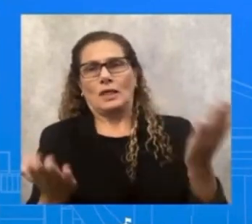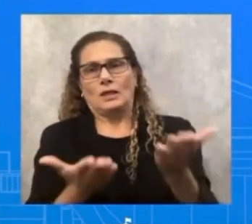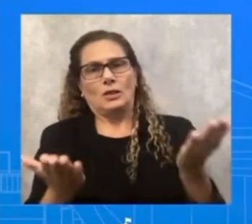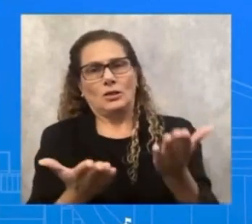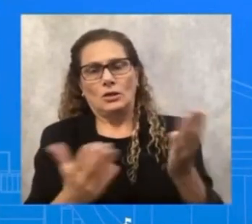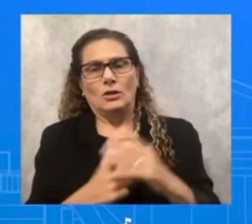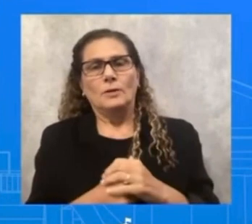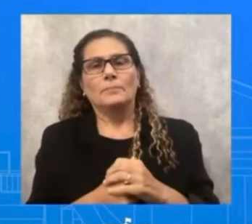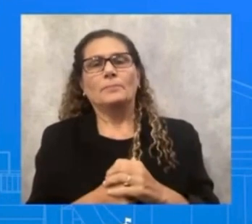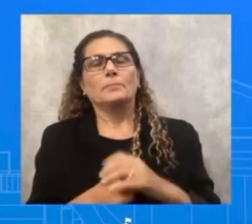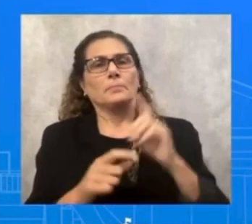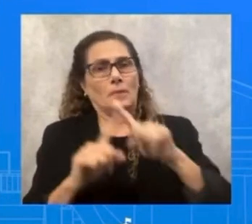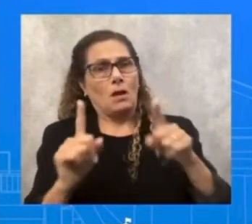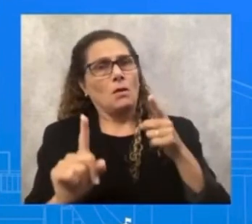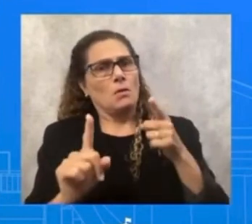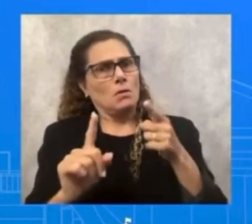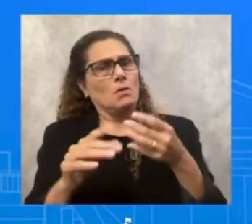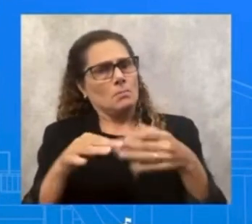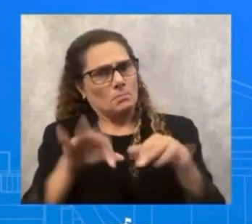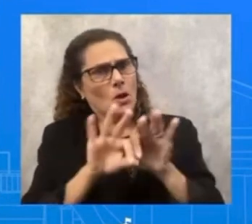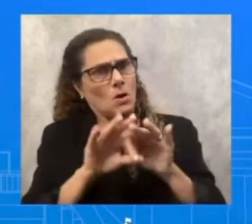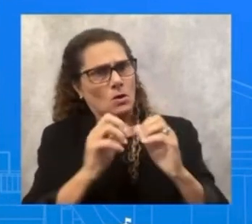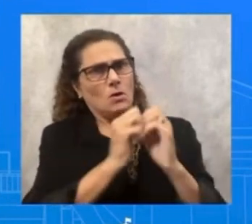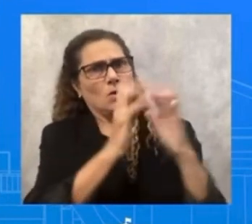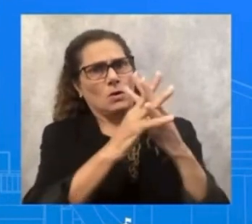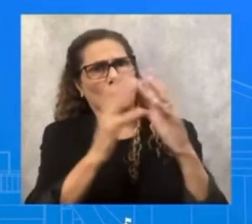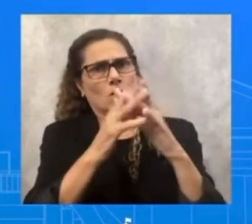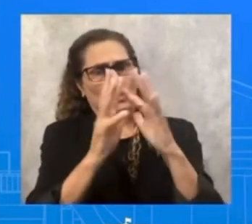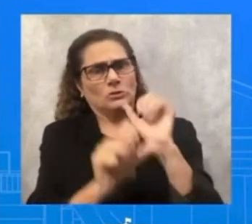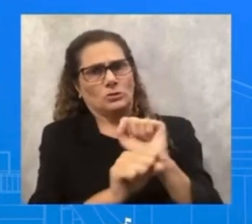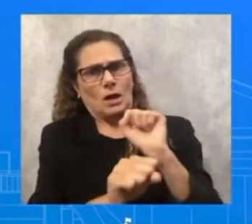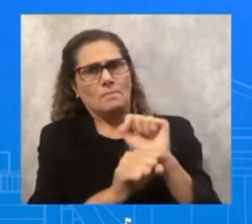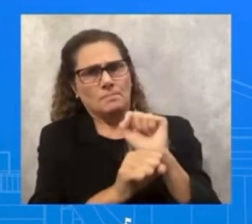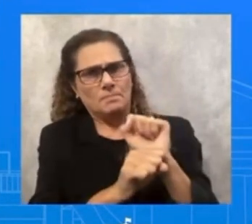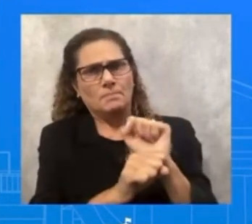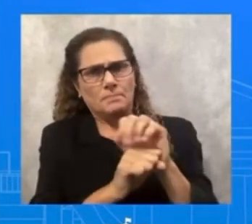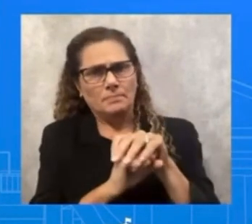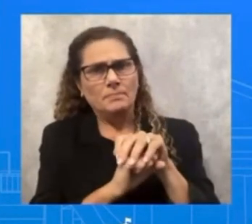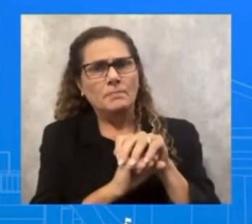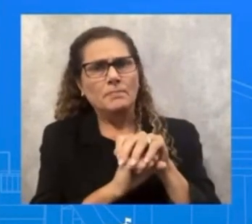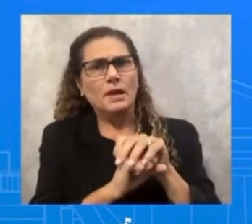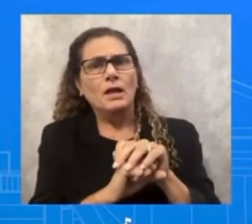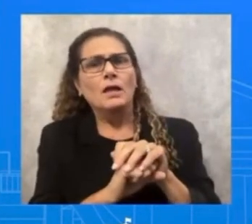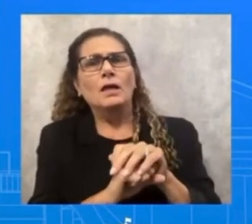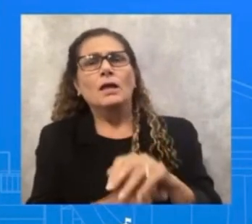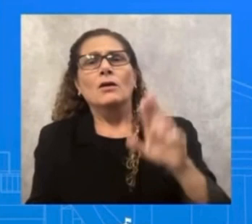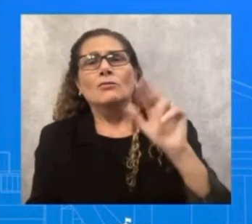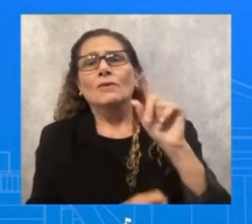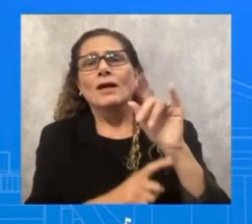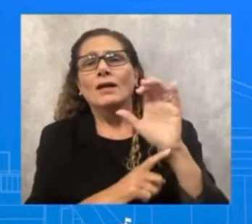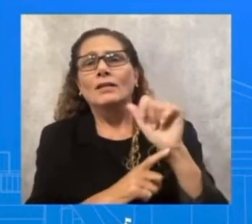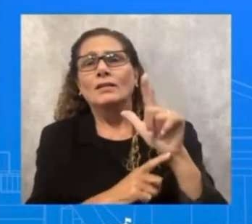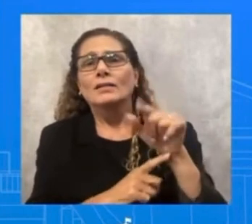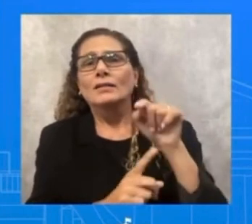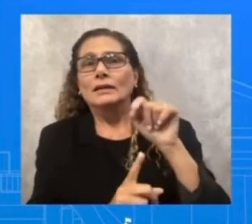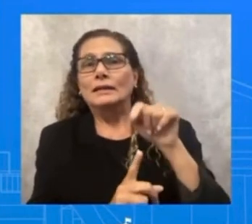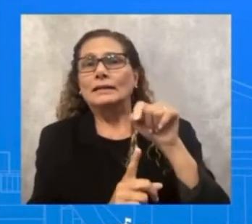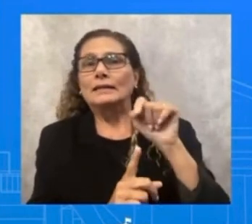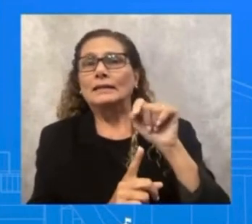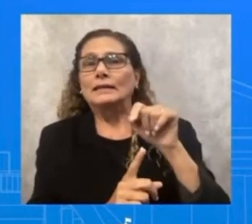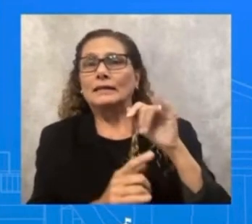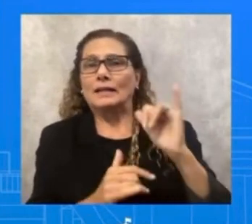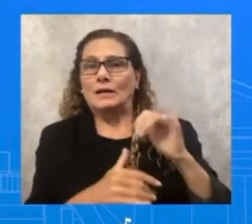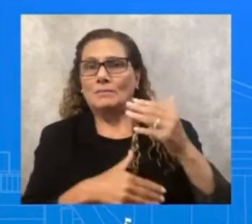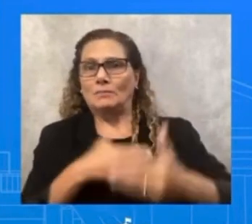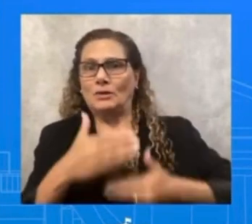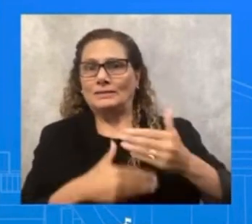manipulated to push a radical climate agenda. I wonder if you wanted to address that. Well, look, I think we appreciate the senator's